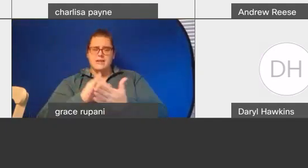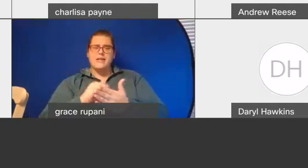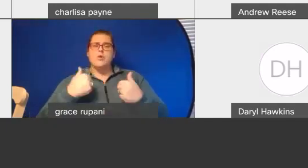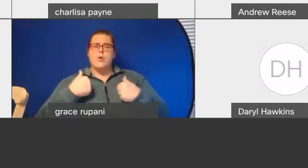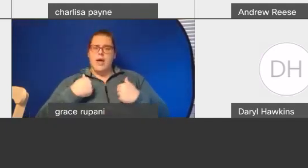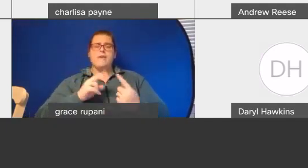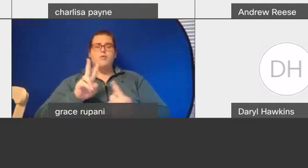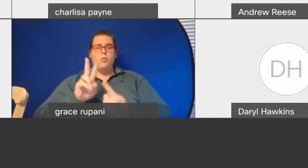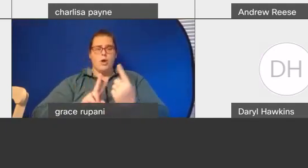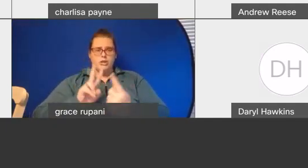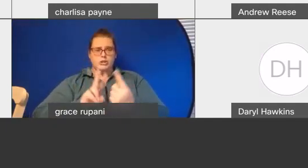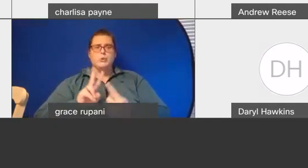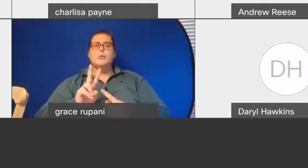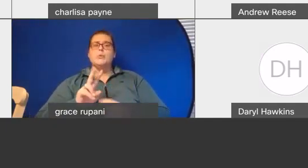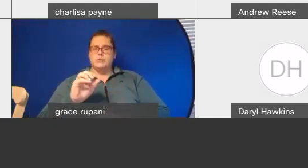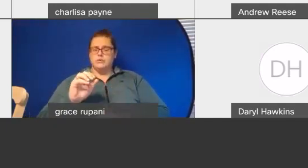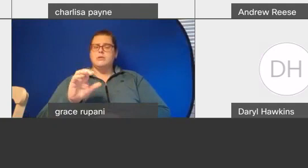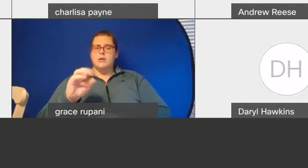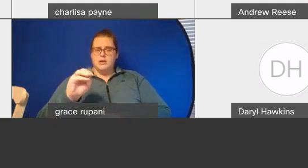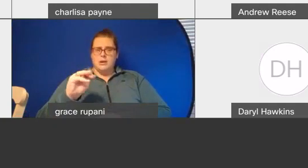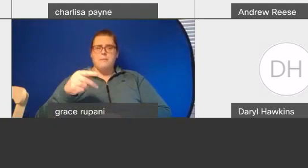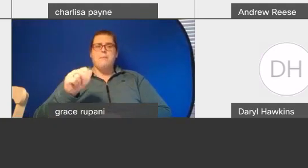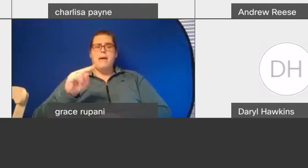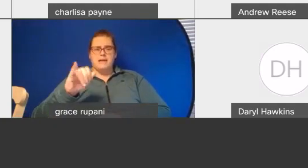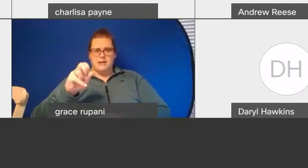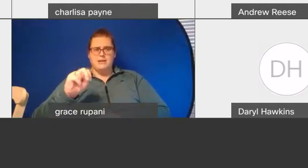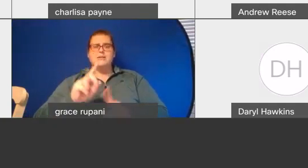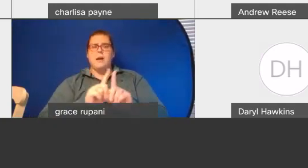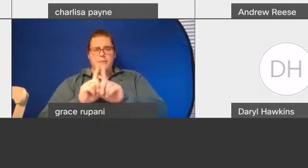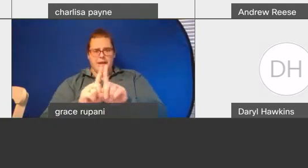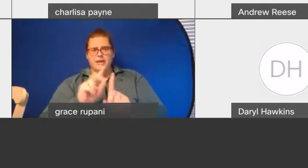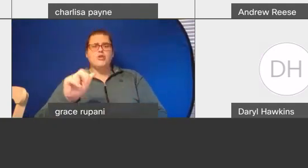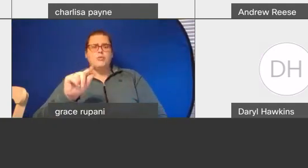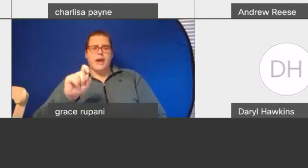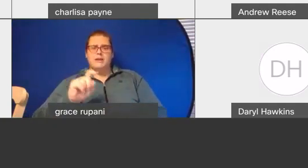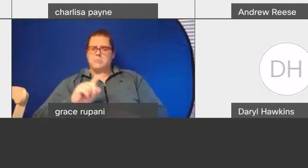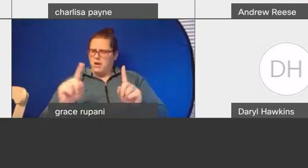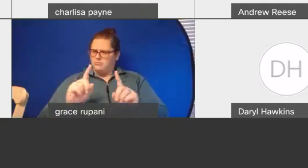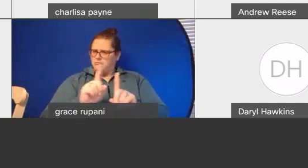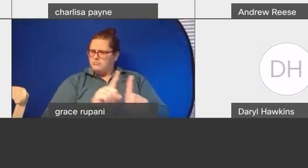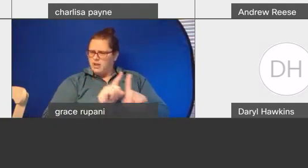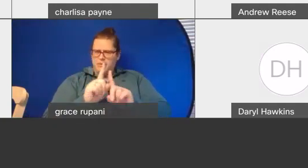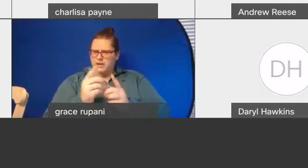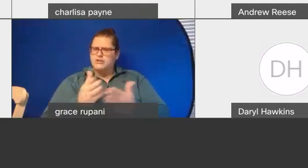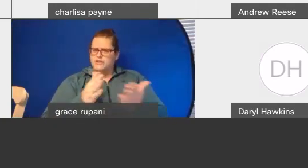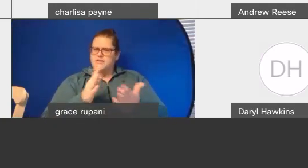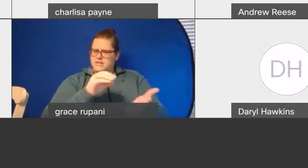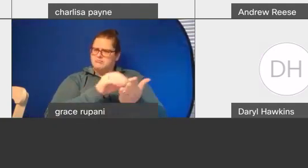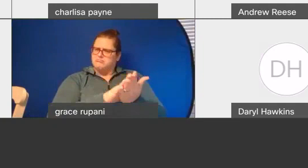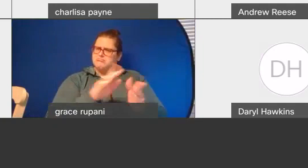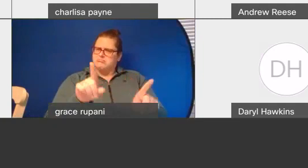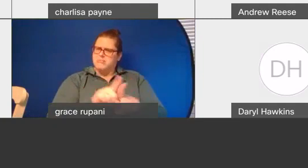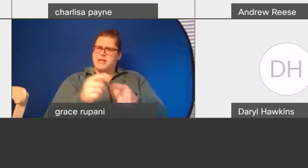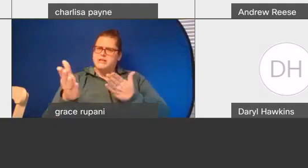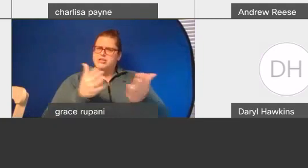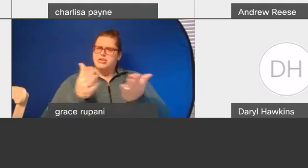2 companion rate, but companion services have been included as a service, and they've been included